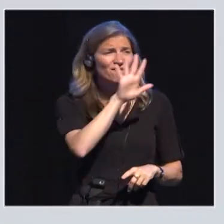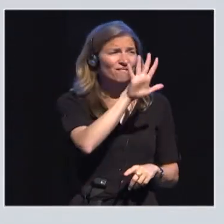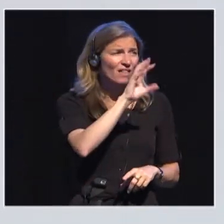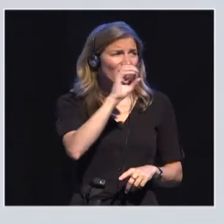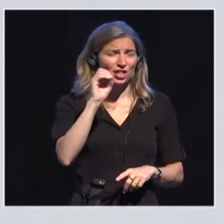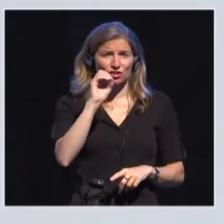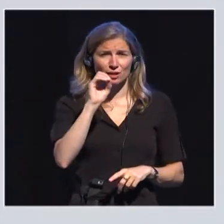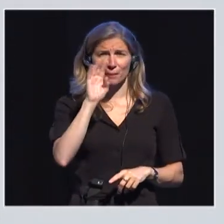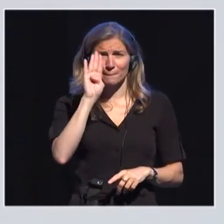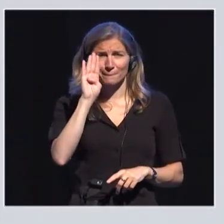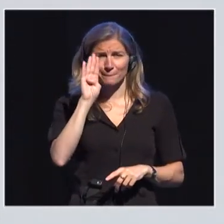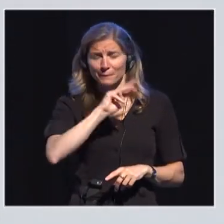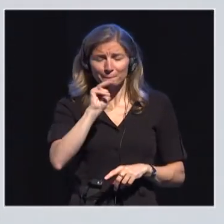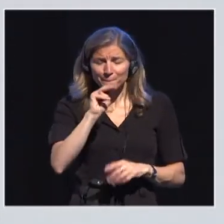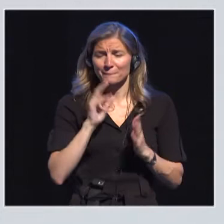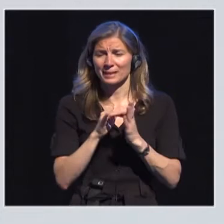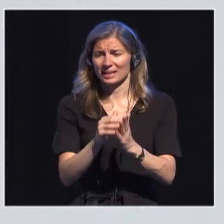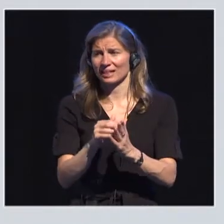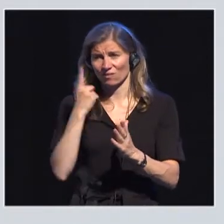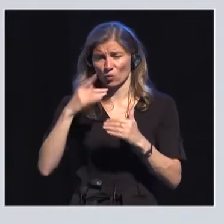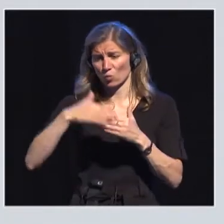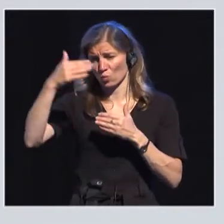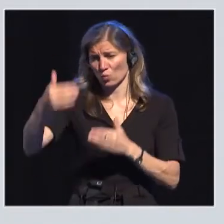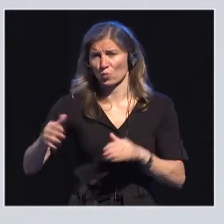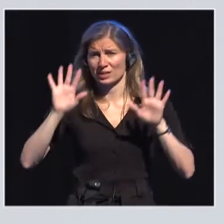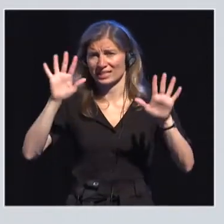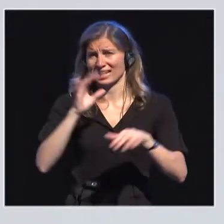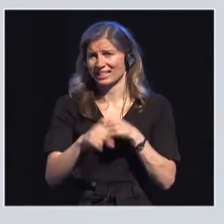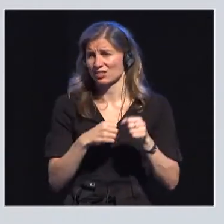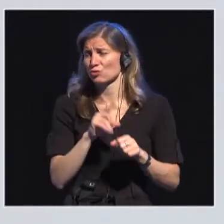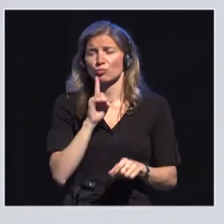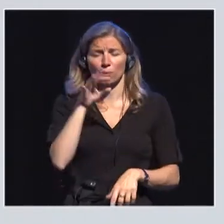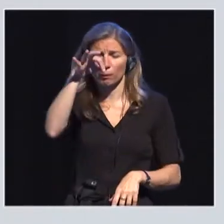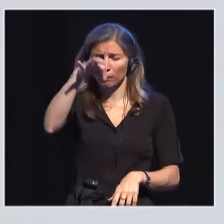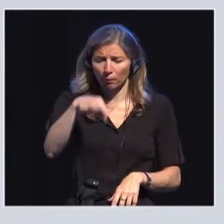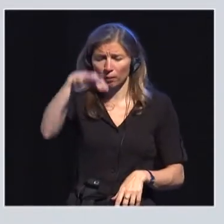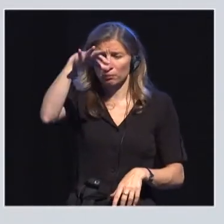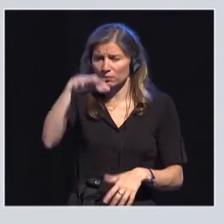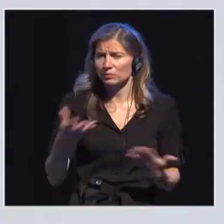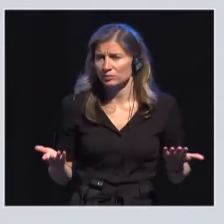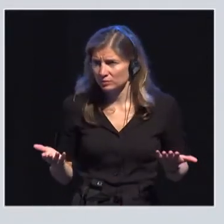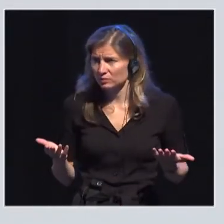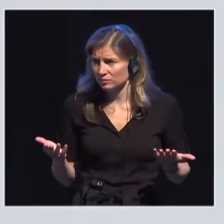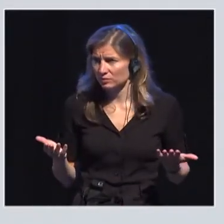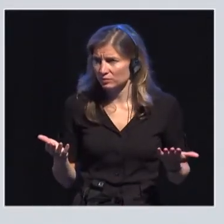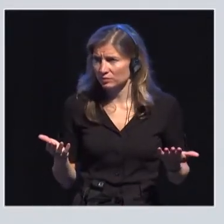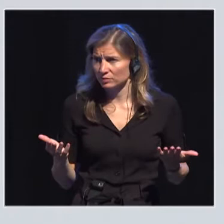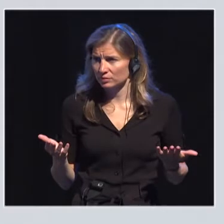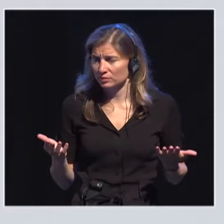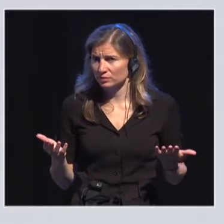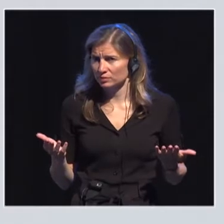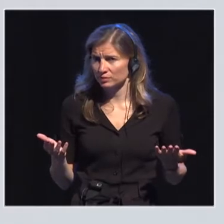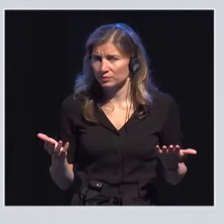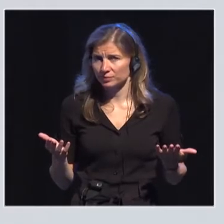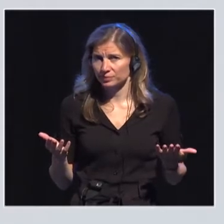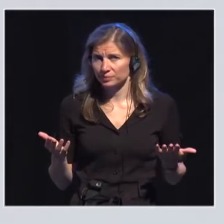10 years. Yeah? So let's say almost nothing. Now, I'm happy to say that, as